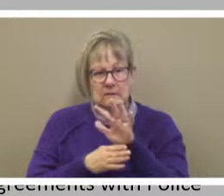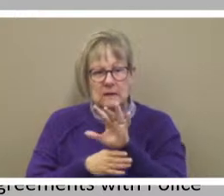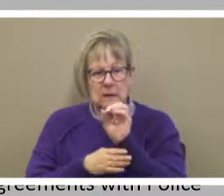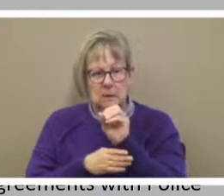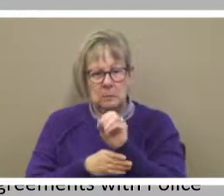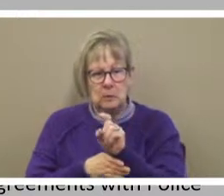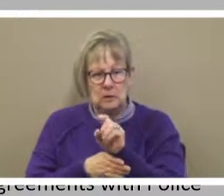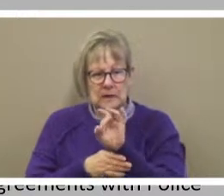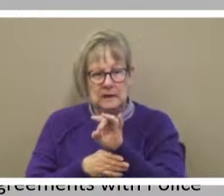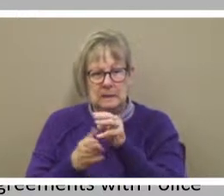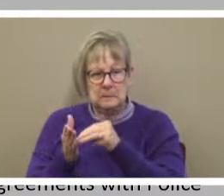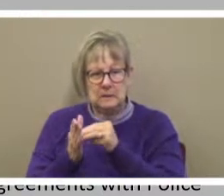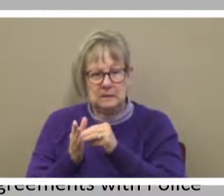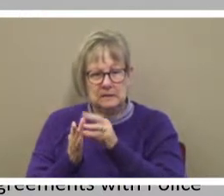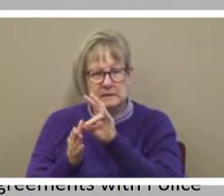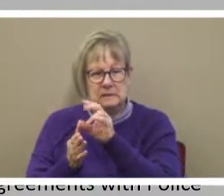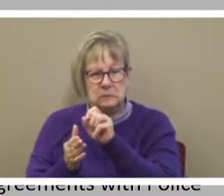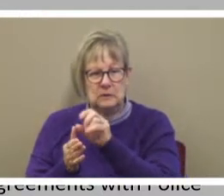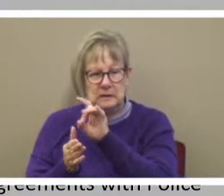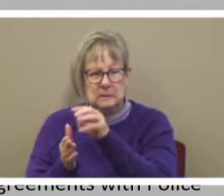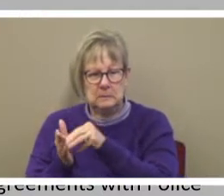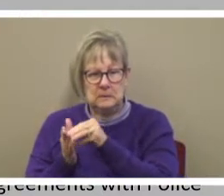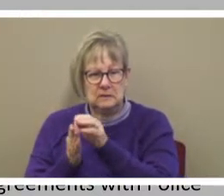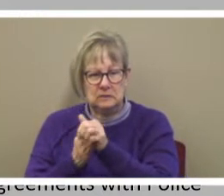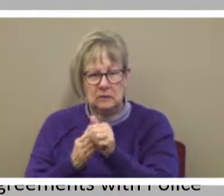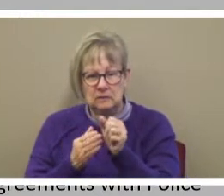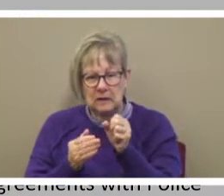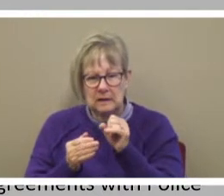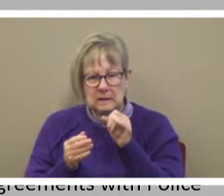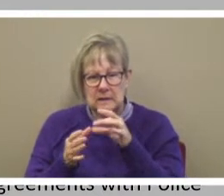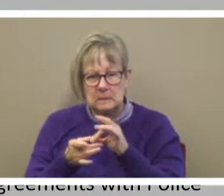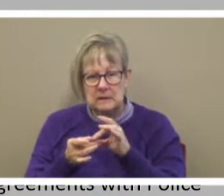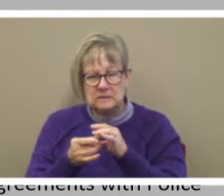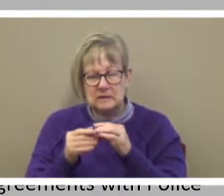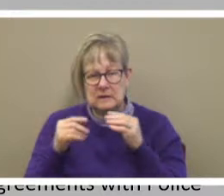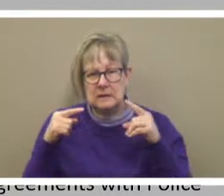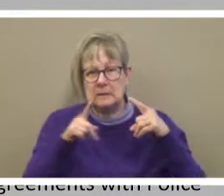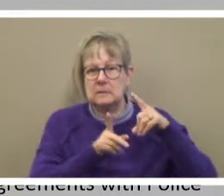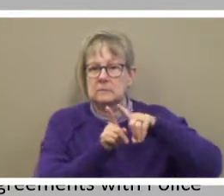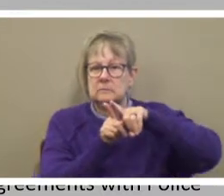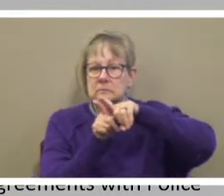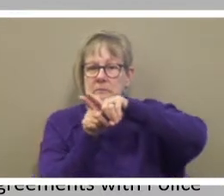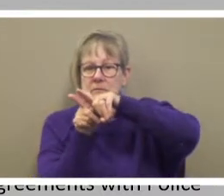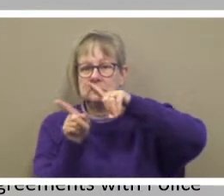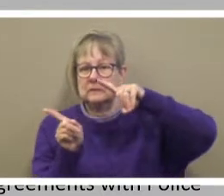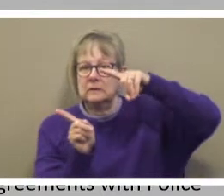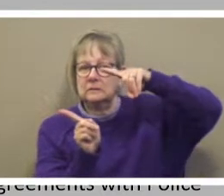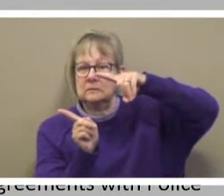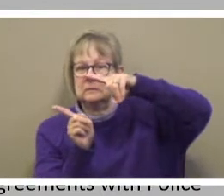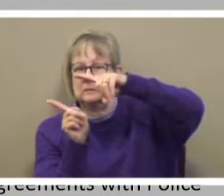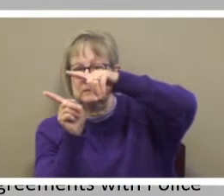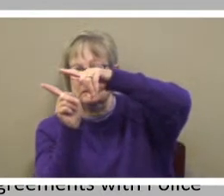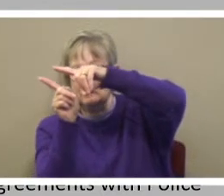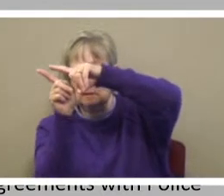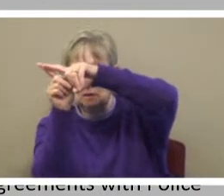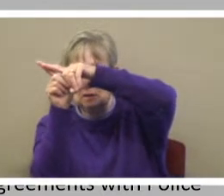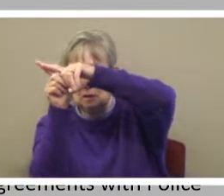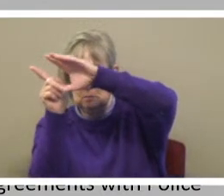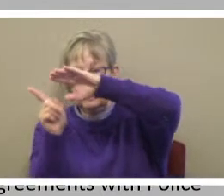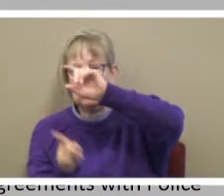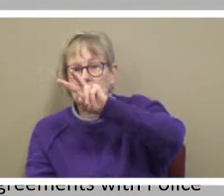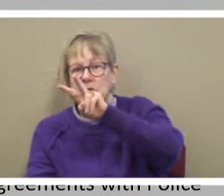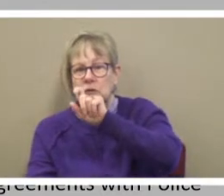$5.8 million, then $7.8 million. And then as I mentioned, it does level off at about $2.2 million and